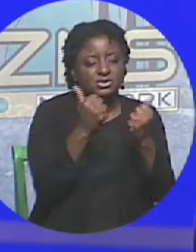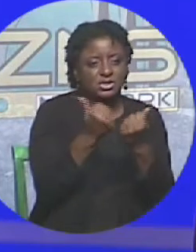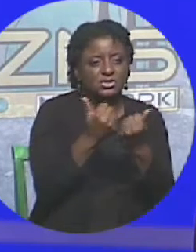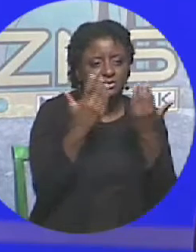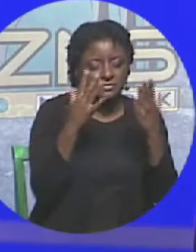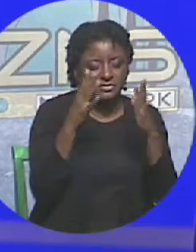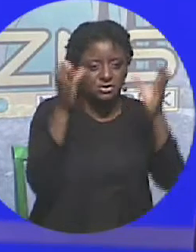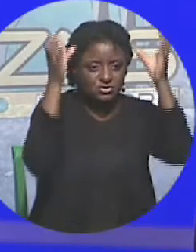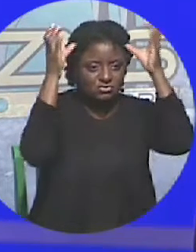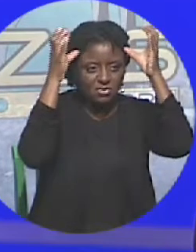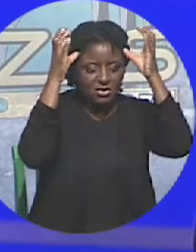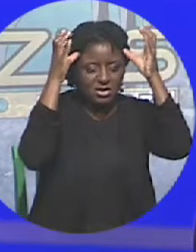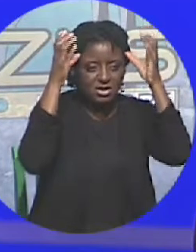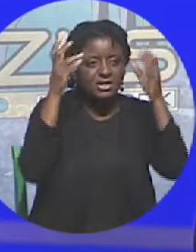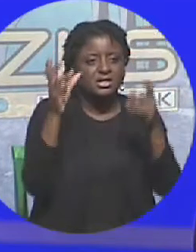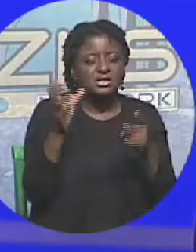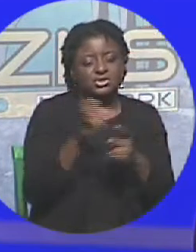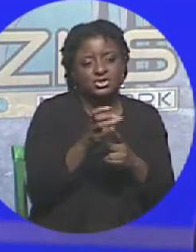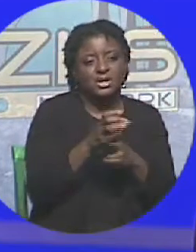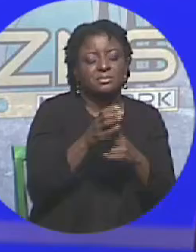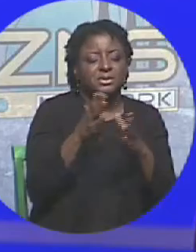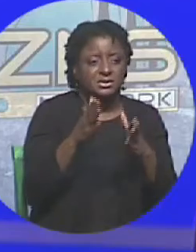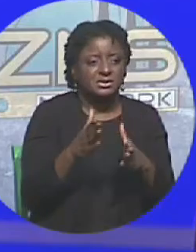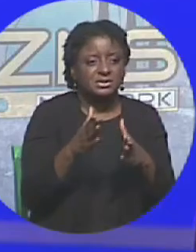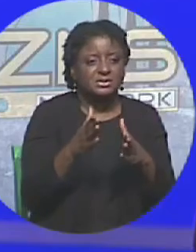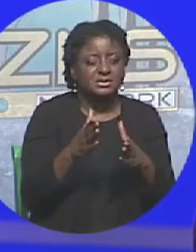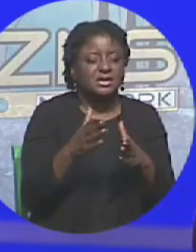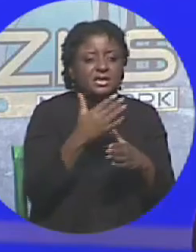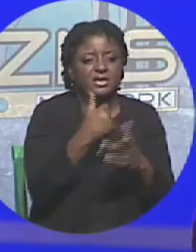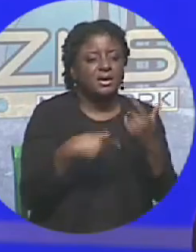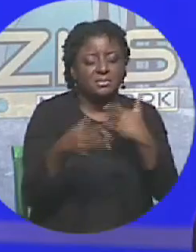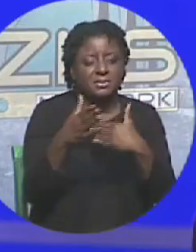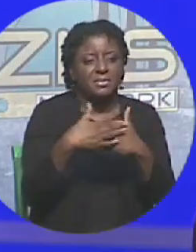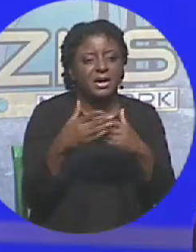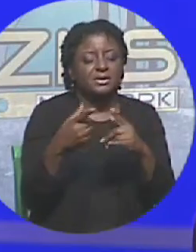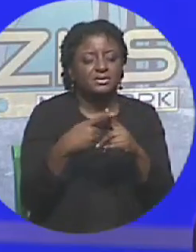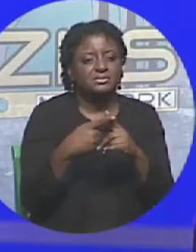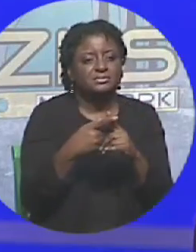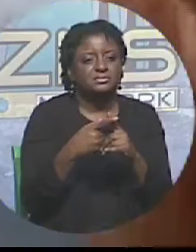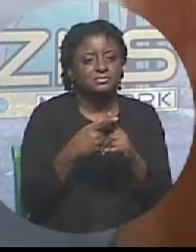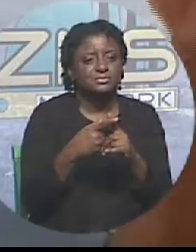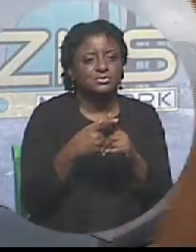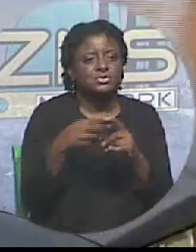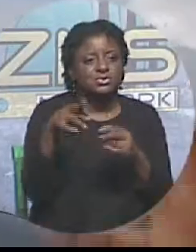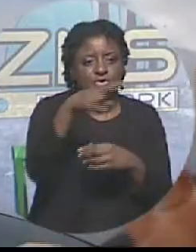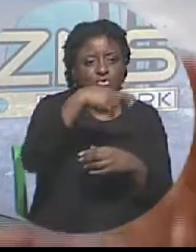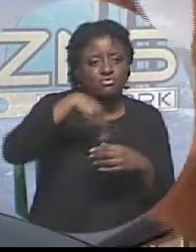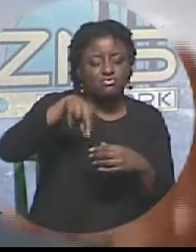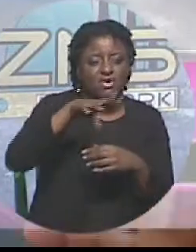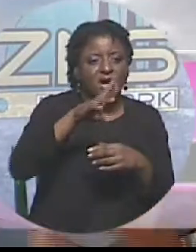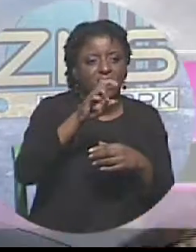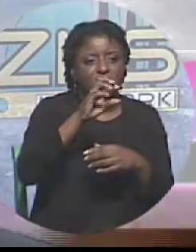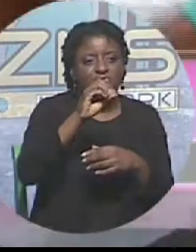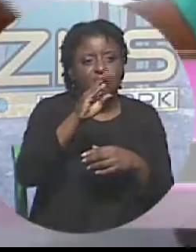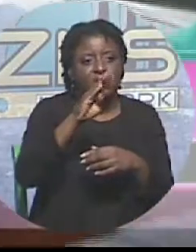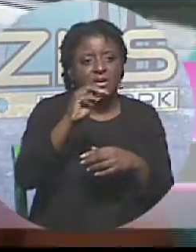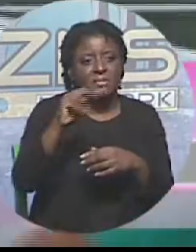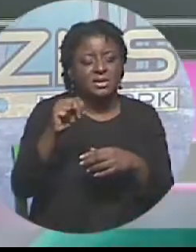the Navigators are headed back to the Bahamas Softball Federation's round robin. Four times in a